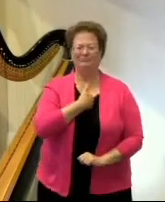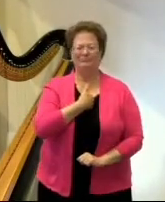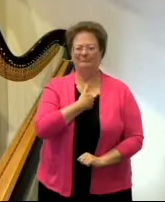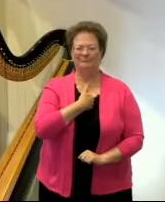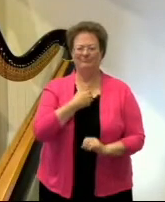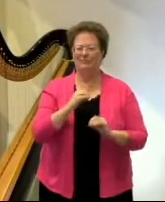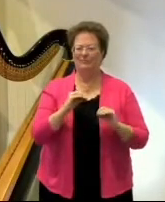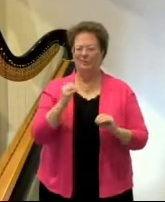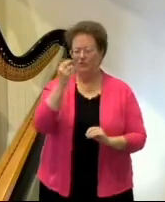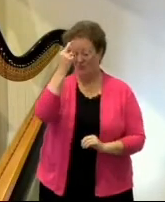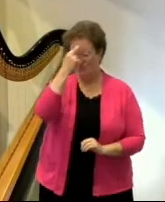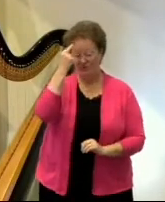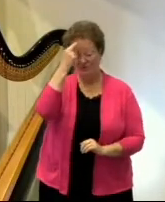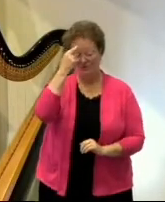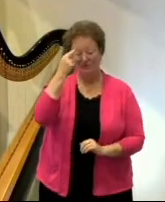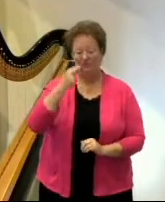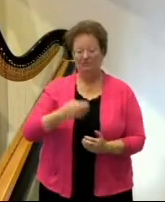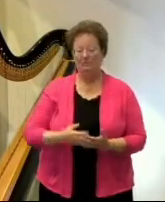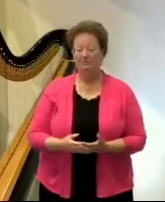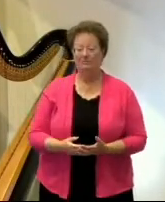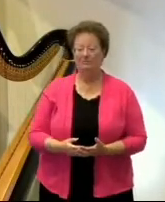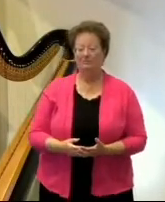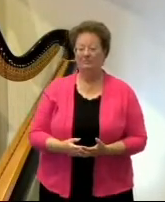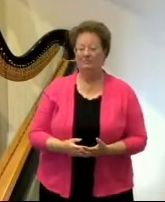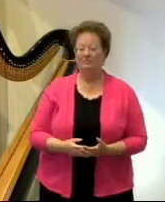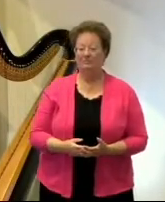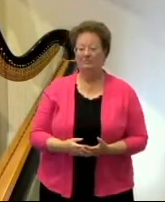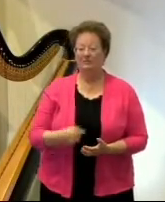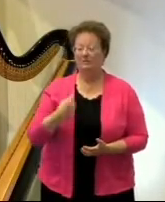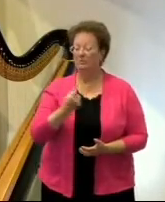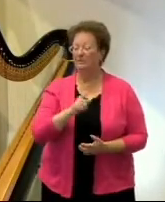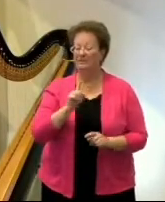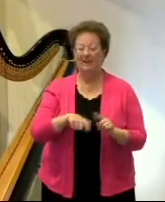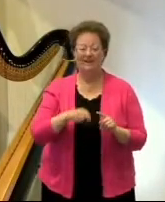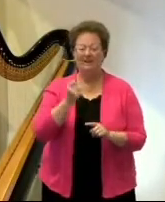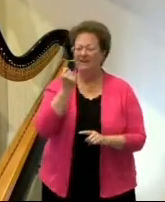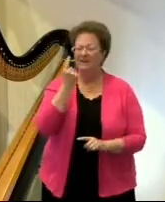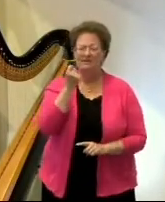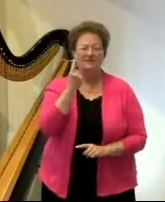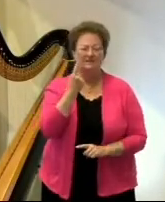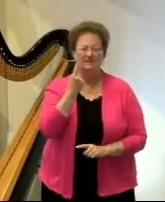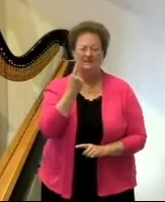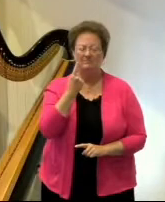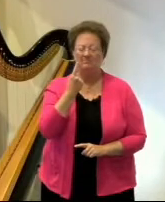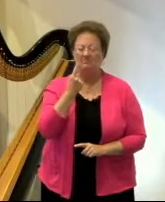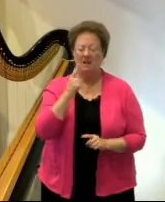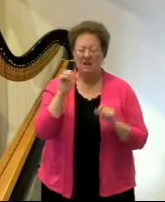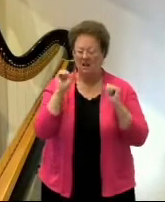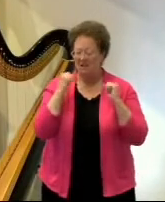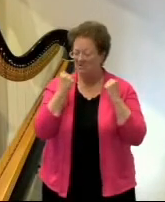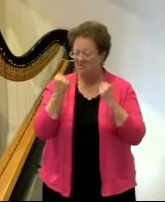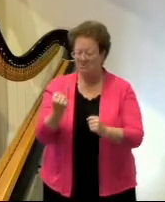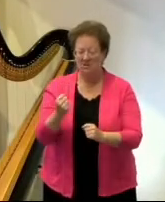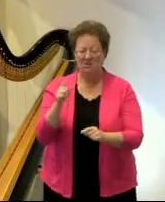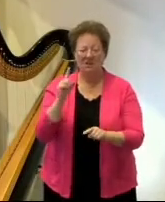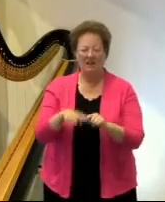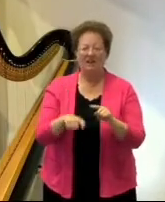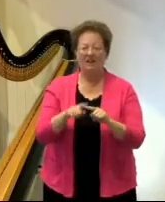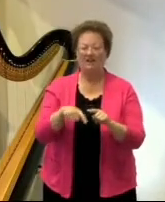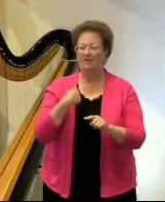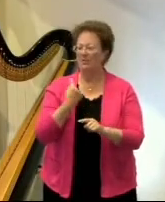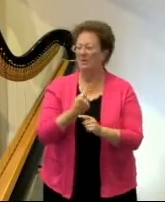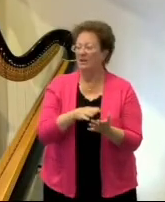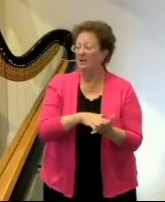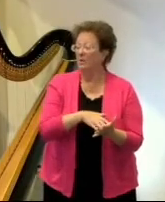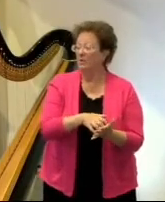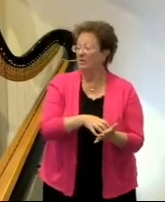reason to convert ourselves. The gospel doesn't make any sense to our reason. We have no strength to convert ourselves. We're too weak. In